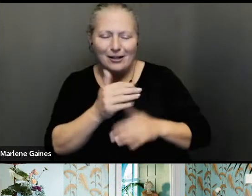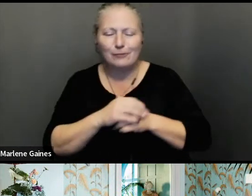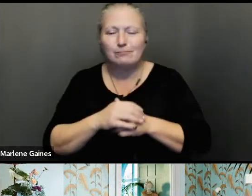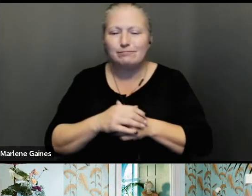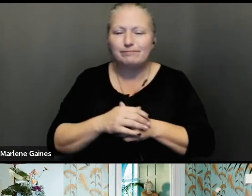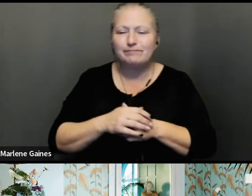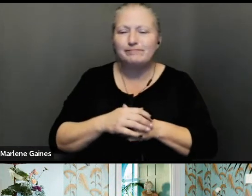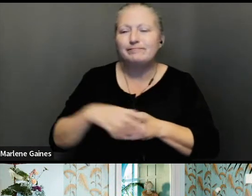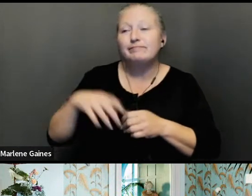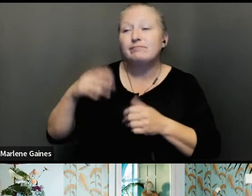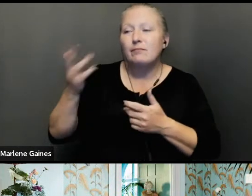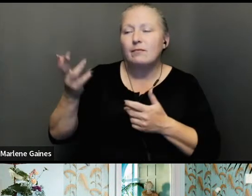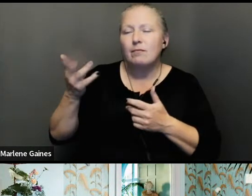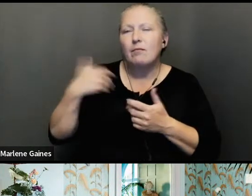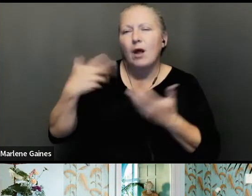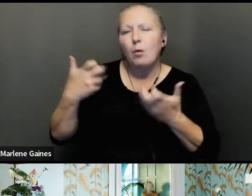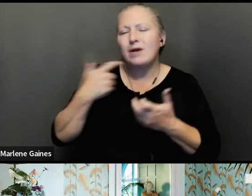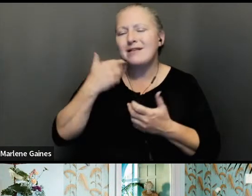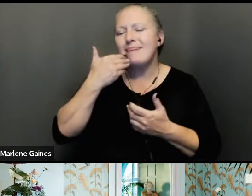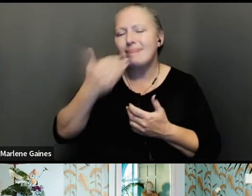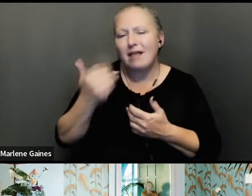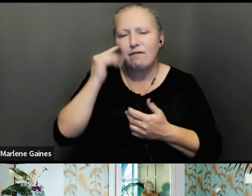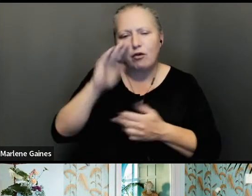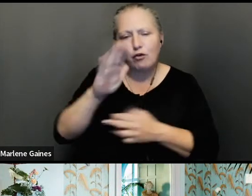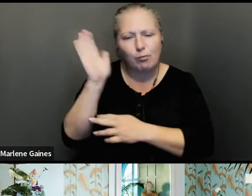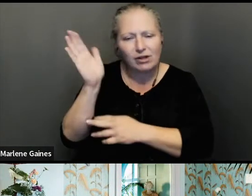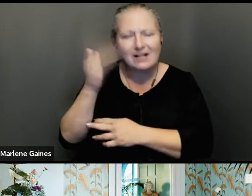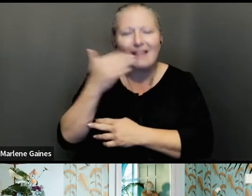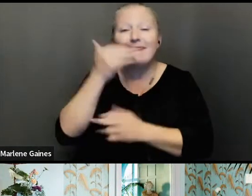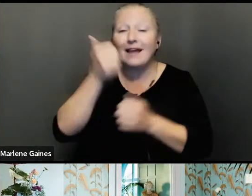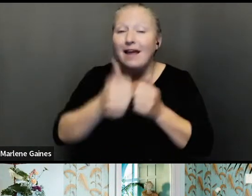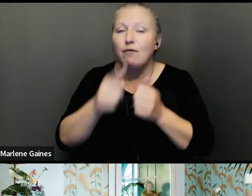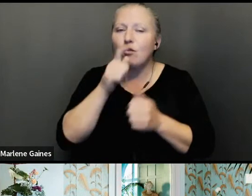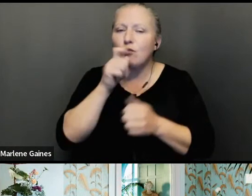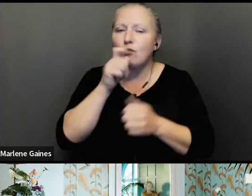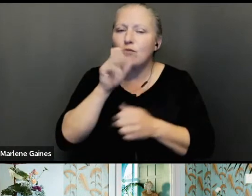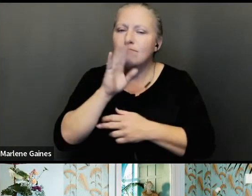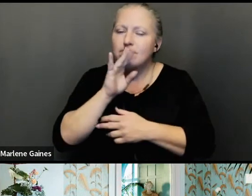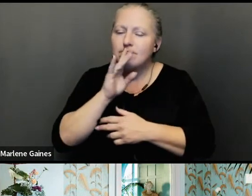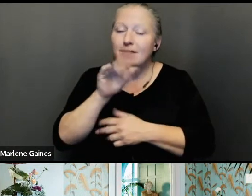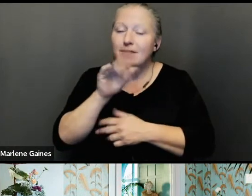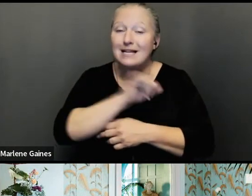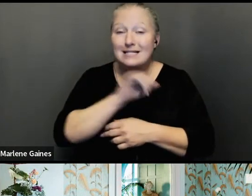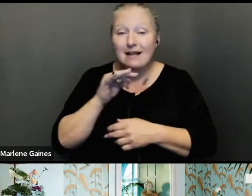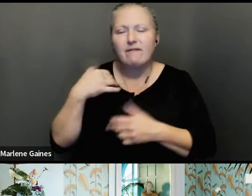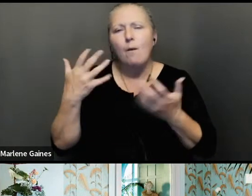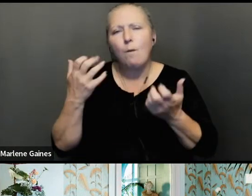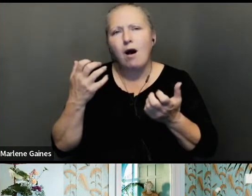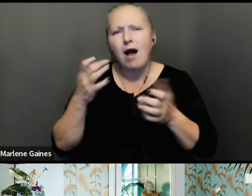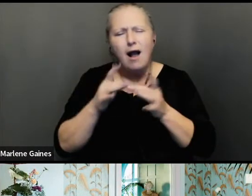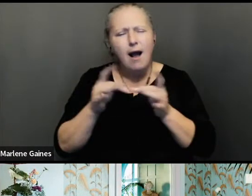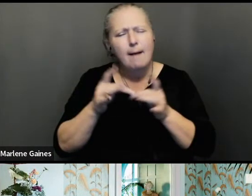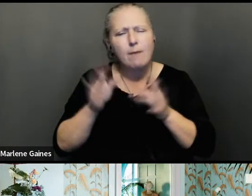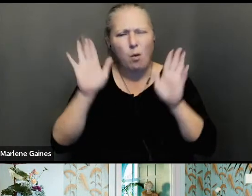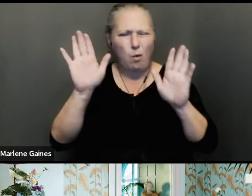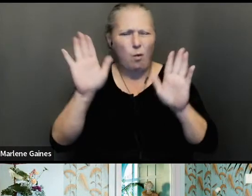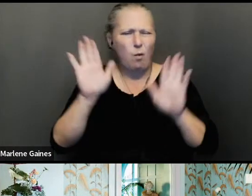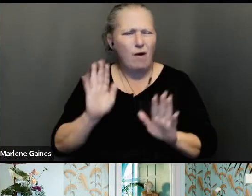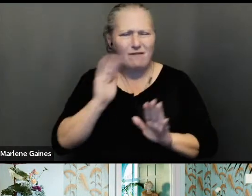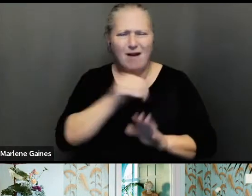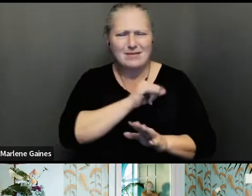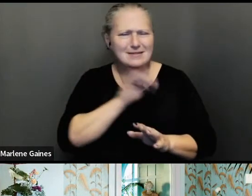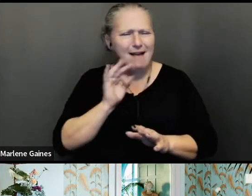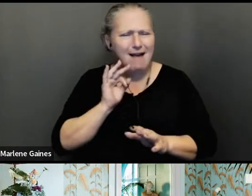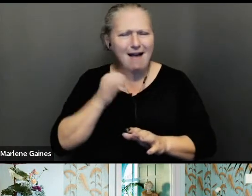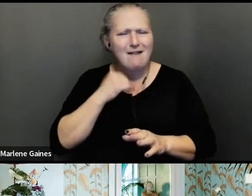ahead. I wanted to say thank you for the presentation. Thank you to everybody who spoke, the staff. I want to comment how wonderful our staff is. And I